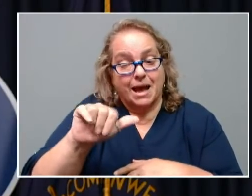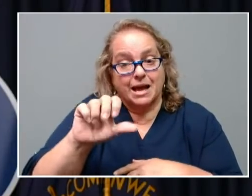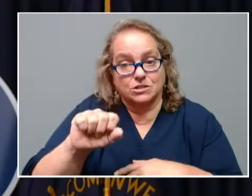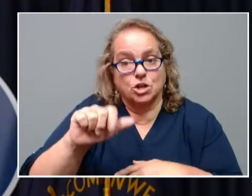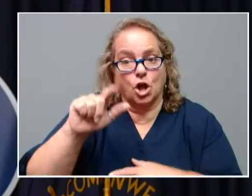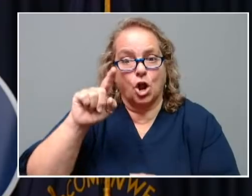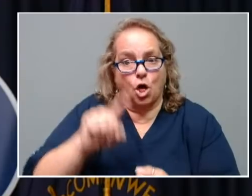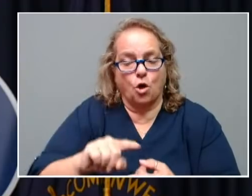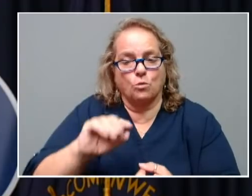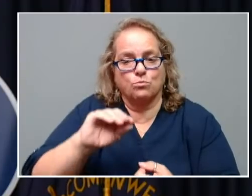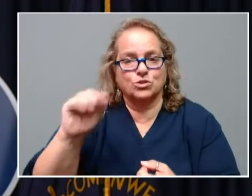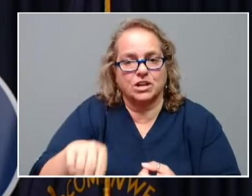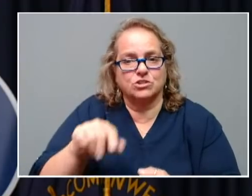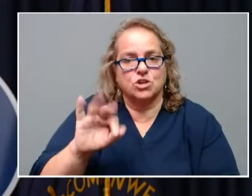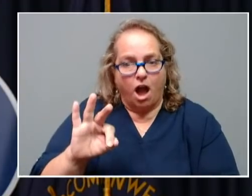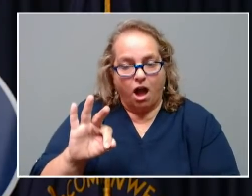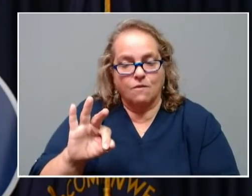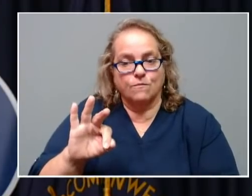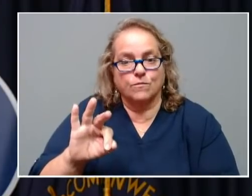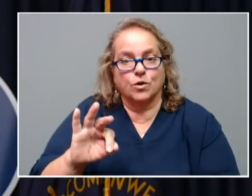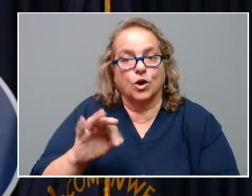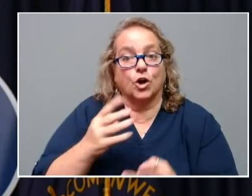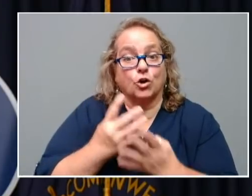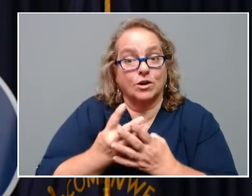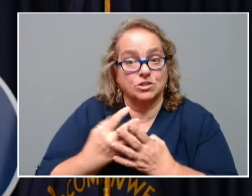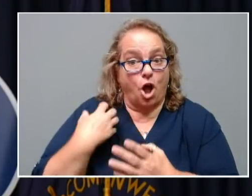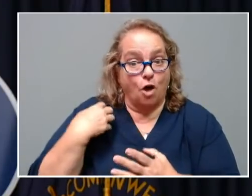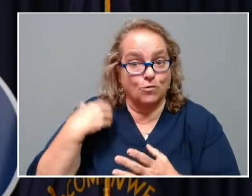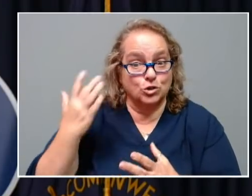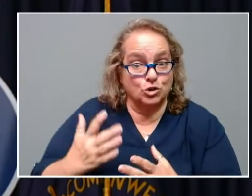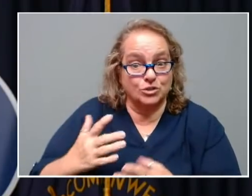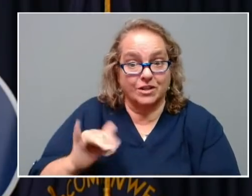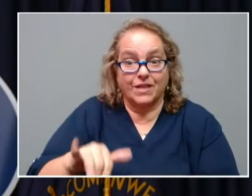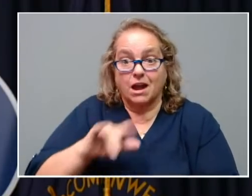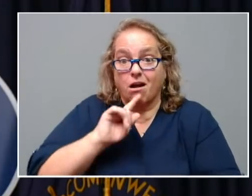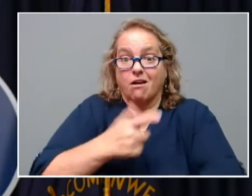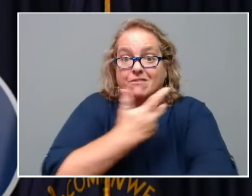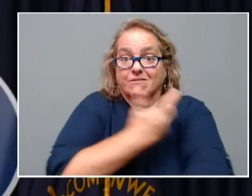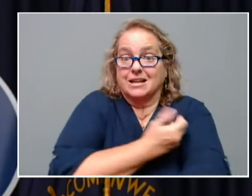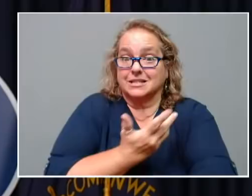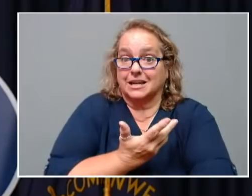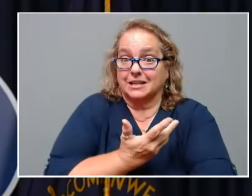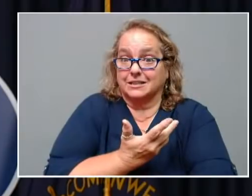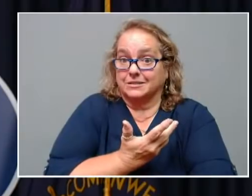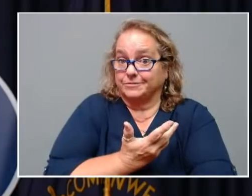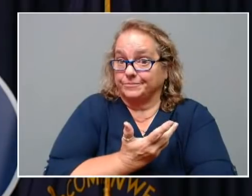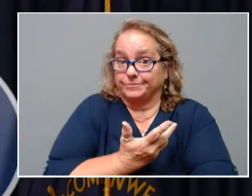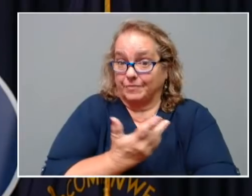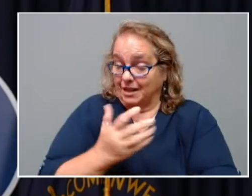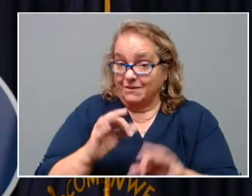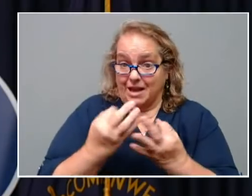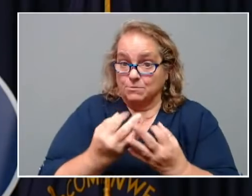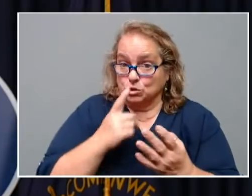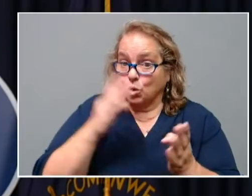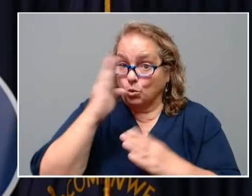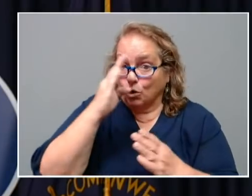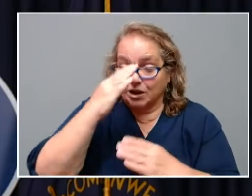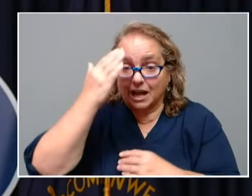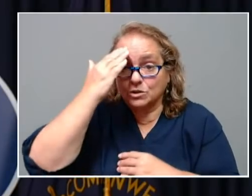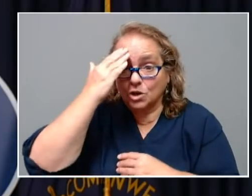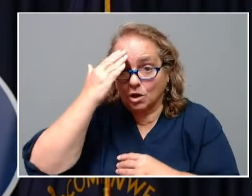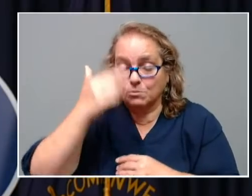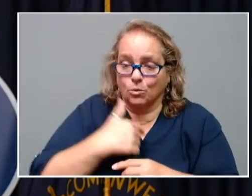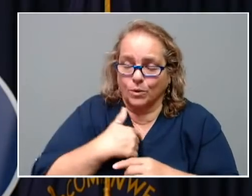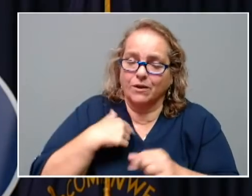are vaccinated. I think these are families that are worried, and I understand why they're worried, but we're going to continue to monitor